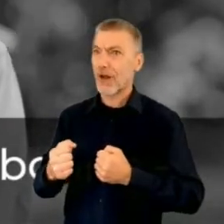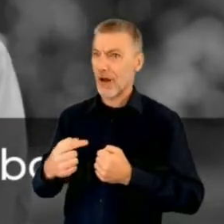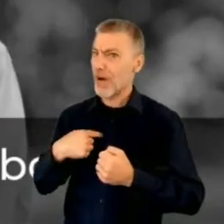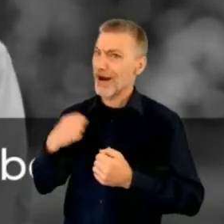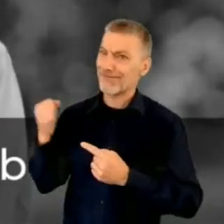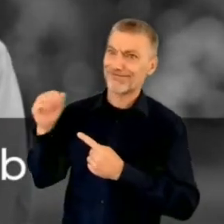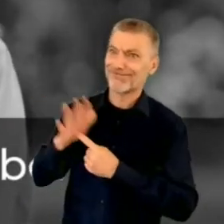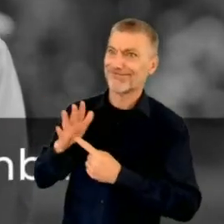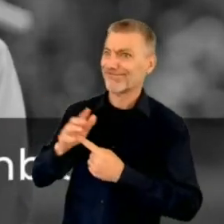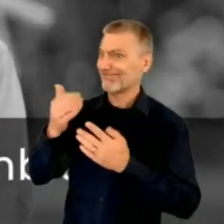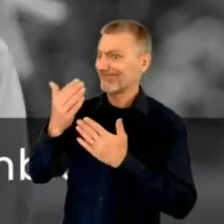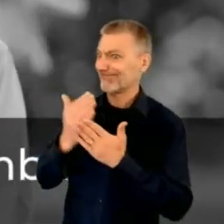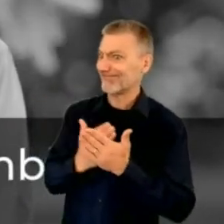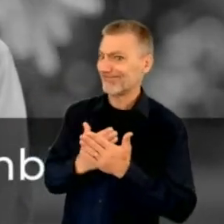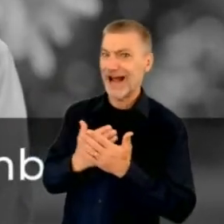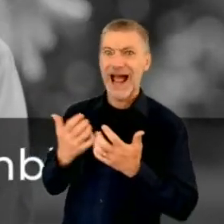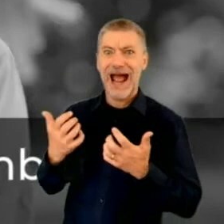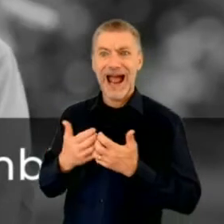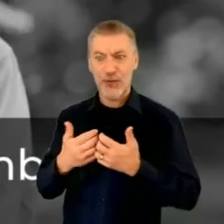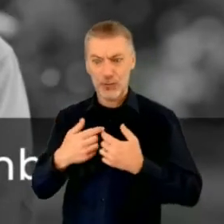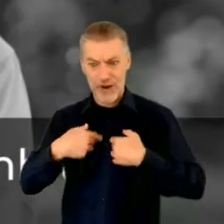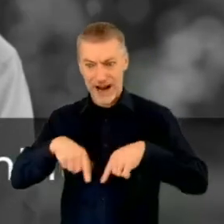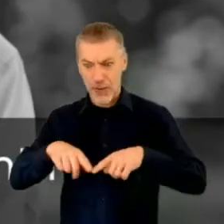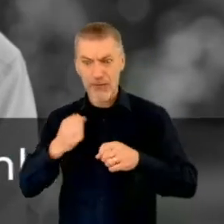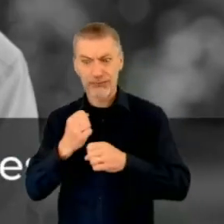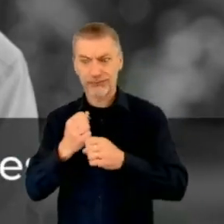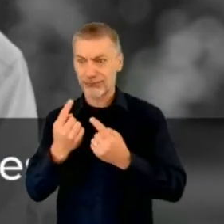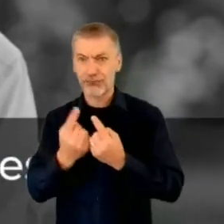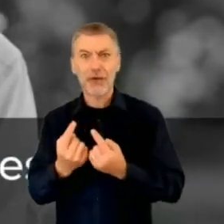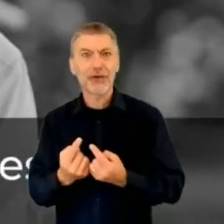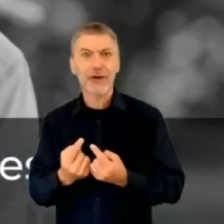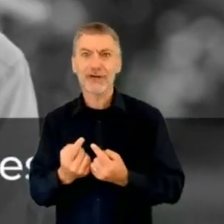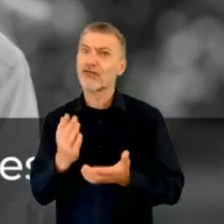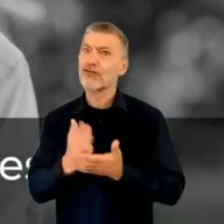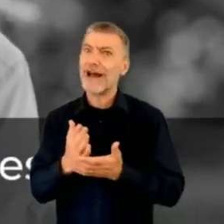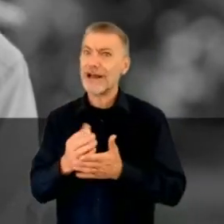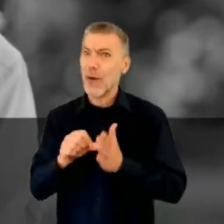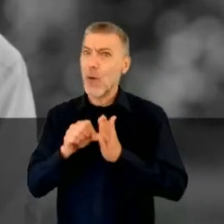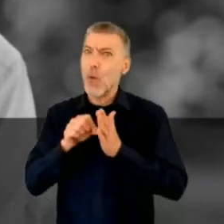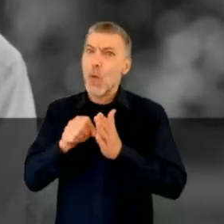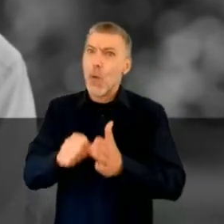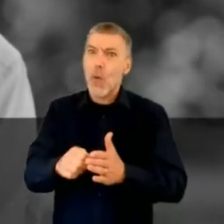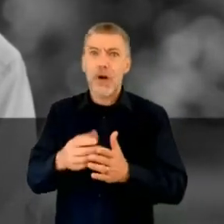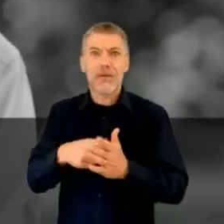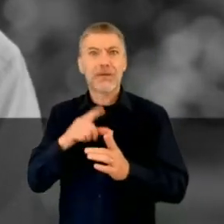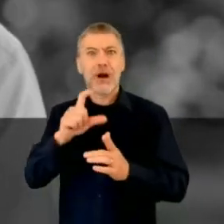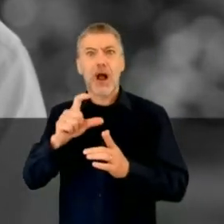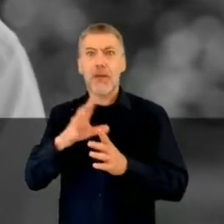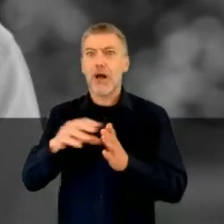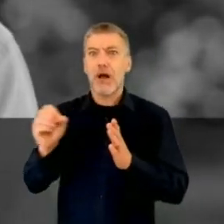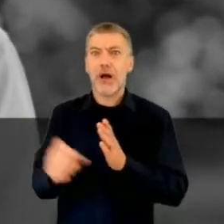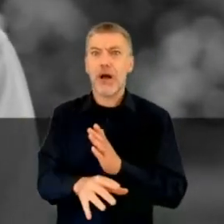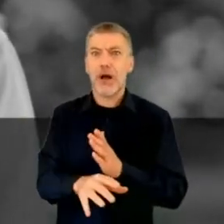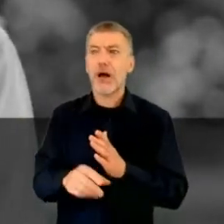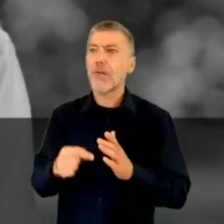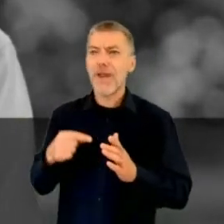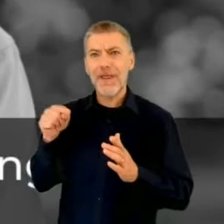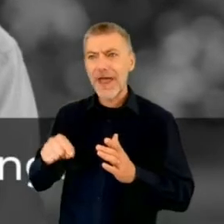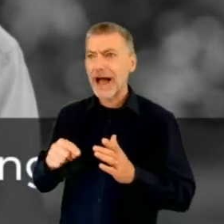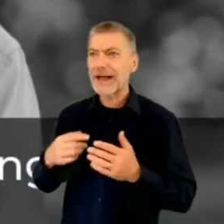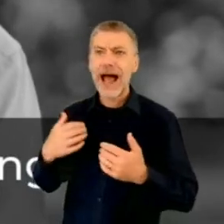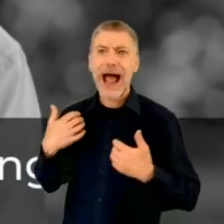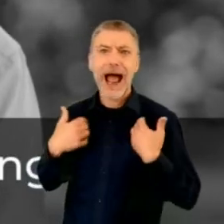to decarbonize. But I absolutely believe that this ambition will drive our competitiveness for the future. And for me